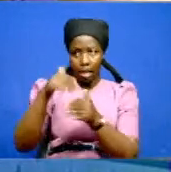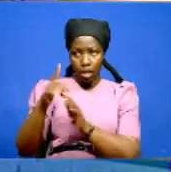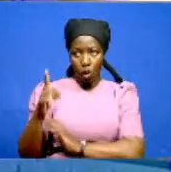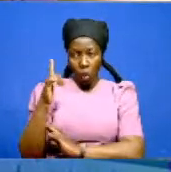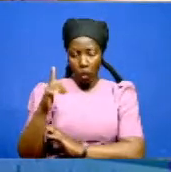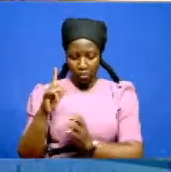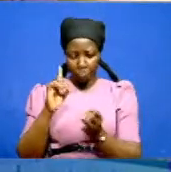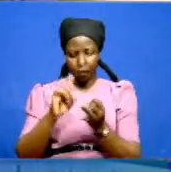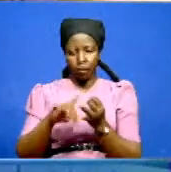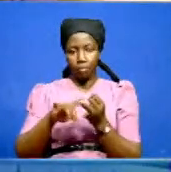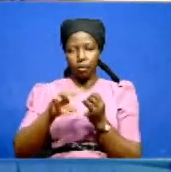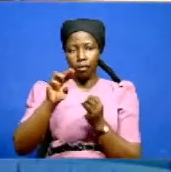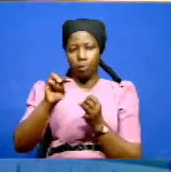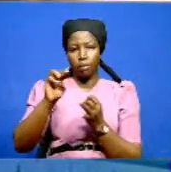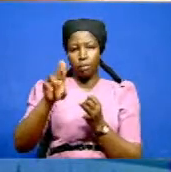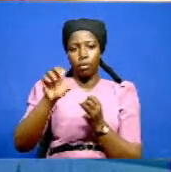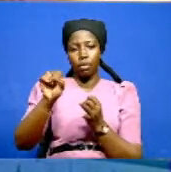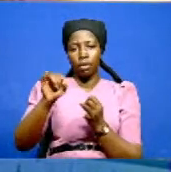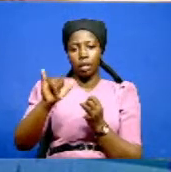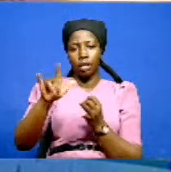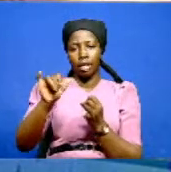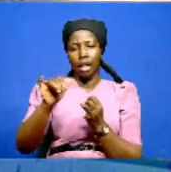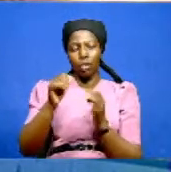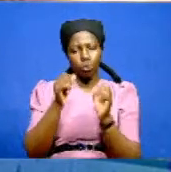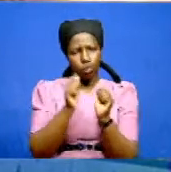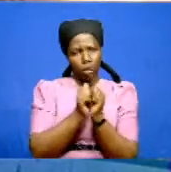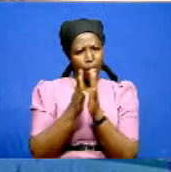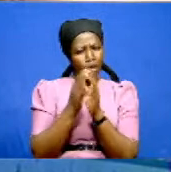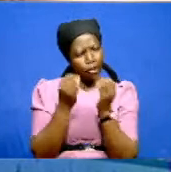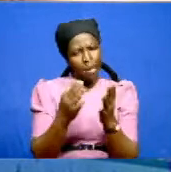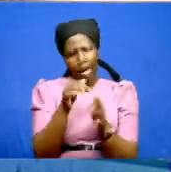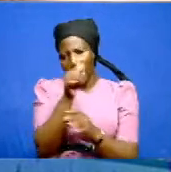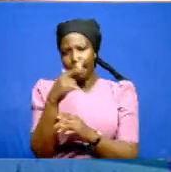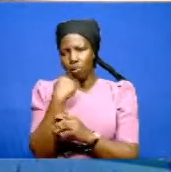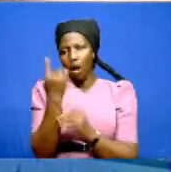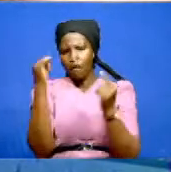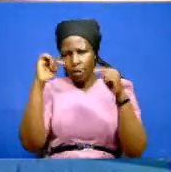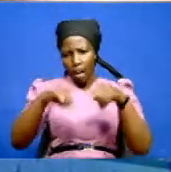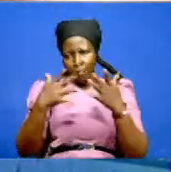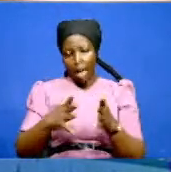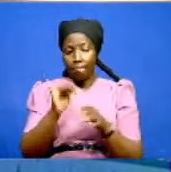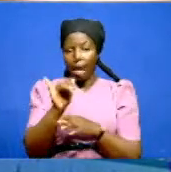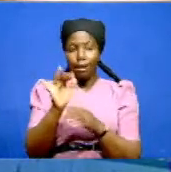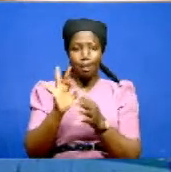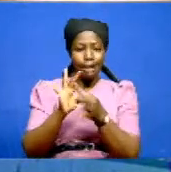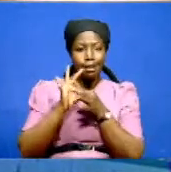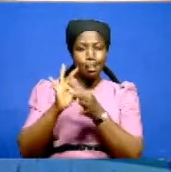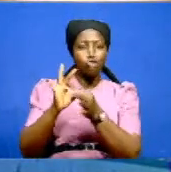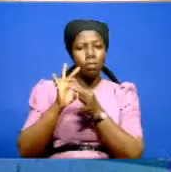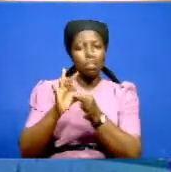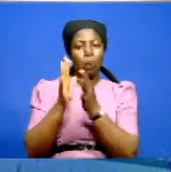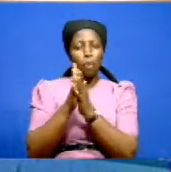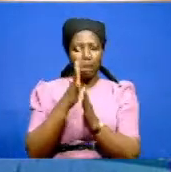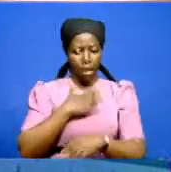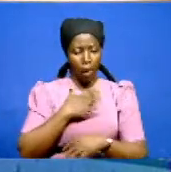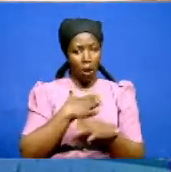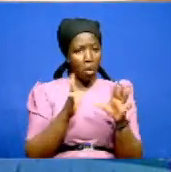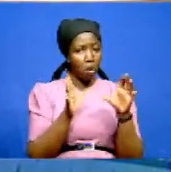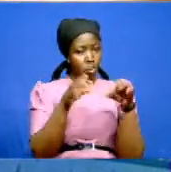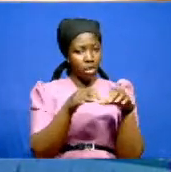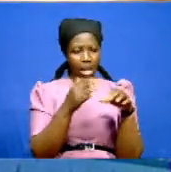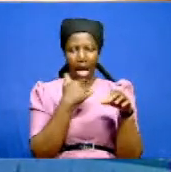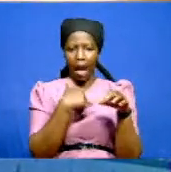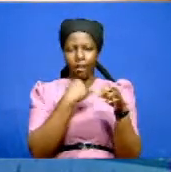Musila, and many others who have come here, that relationship with our community has